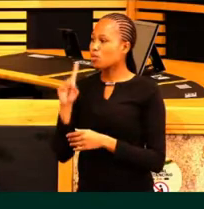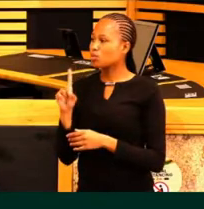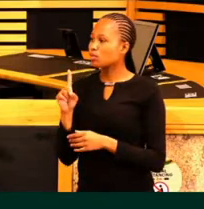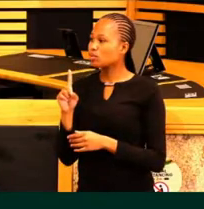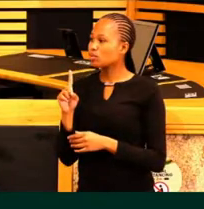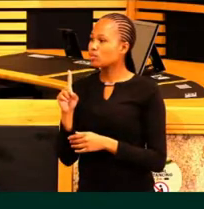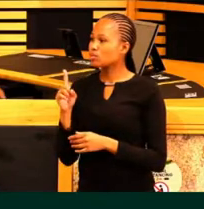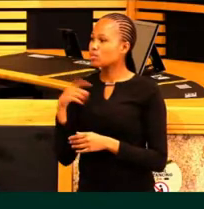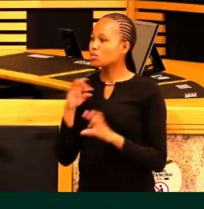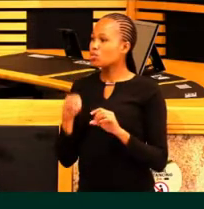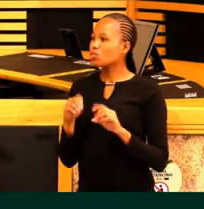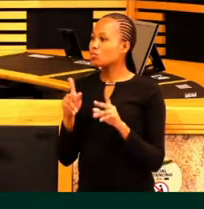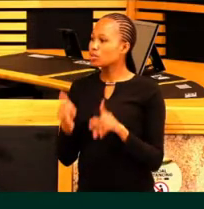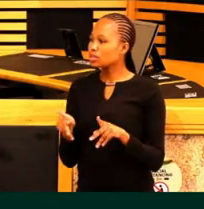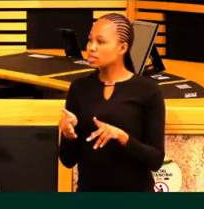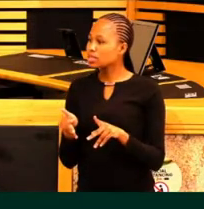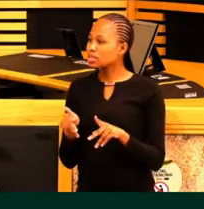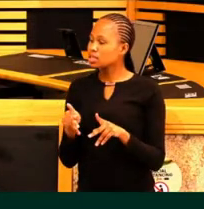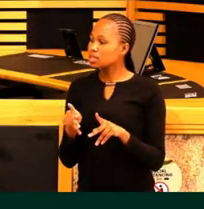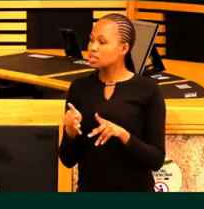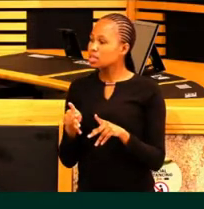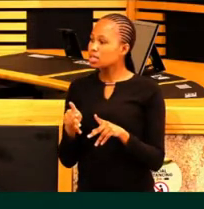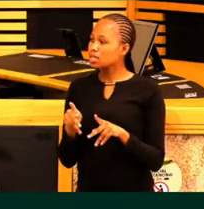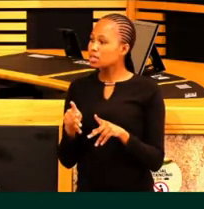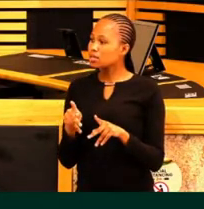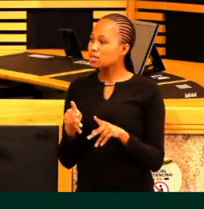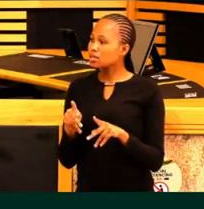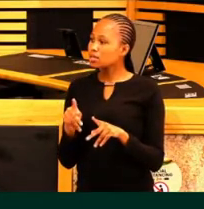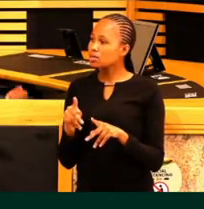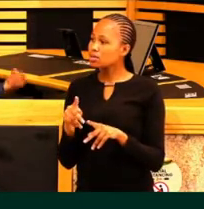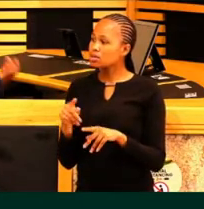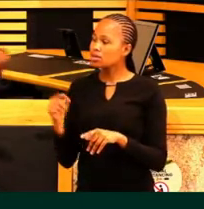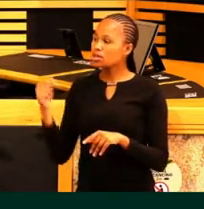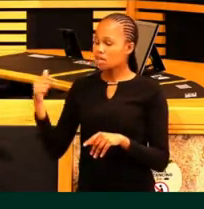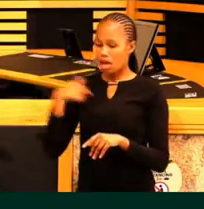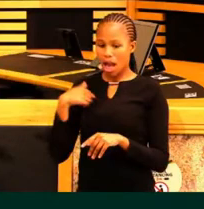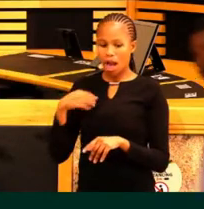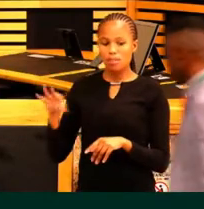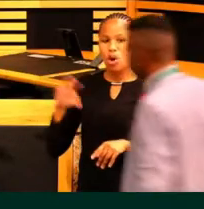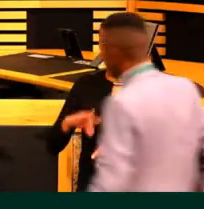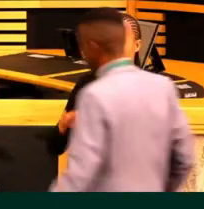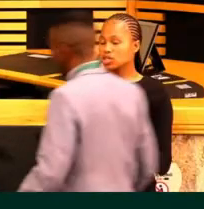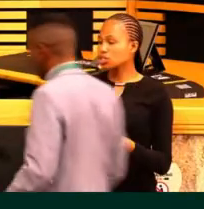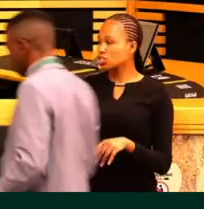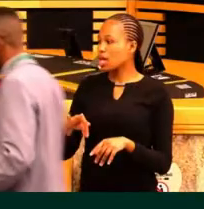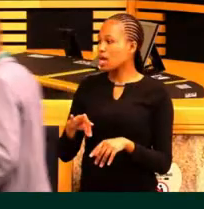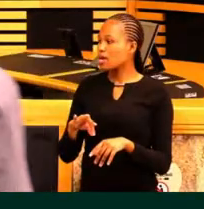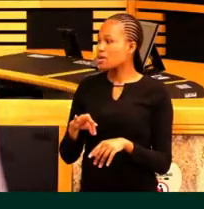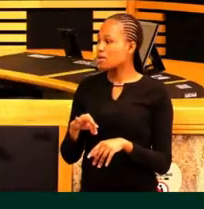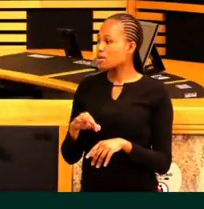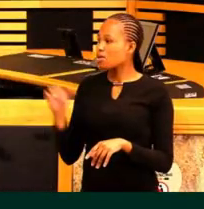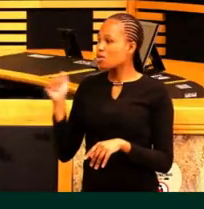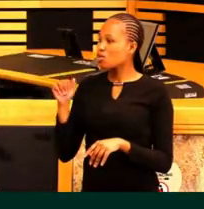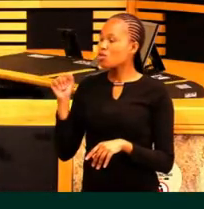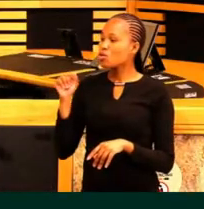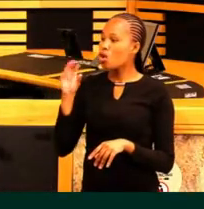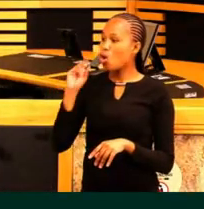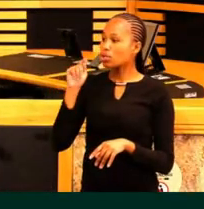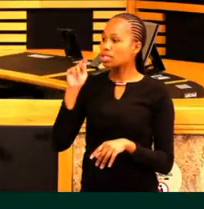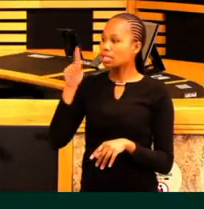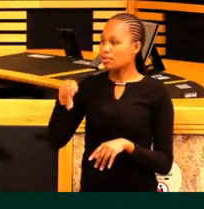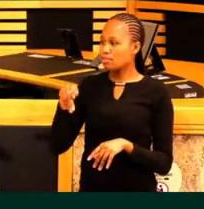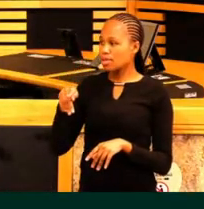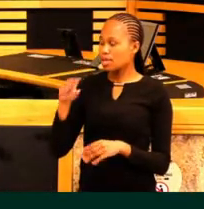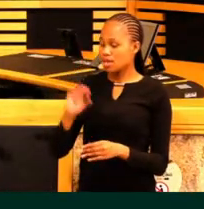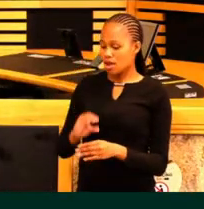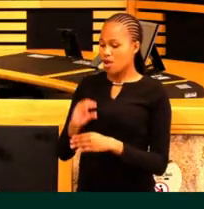this opportunity Premiere under your leadership I personally am a beneficiary of the office of the Premier funding my